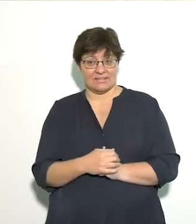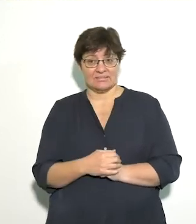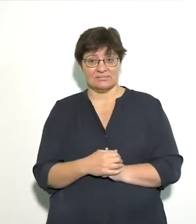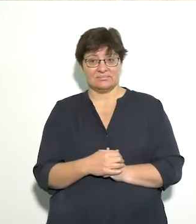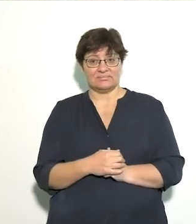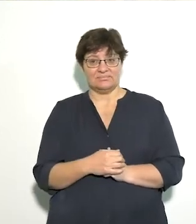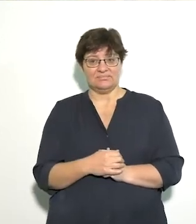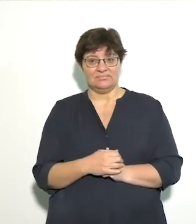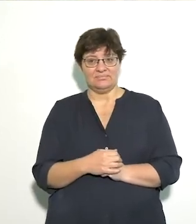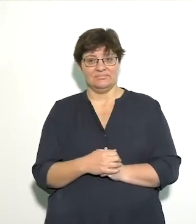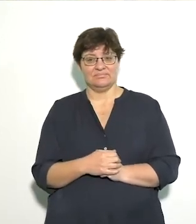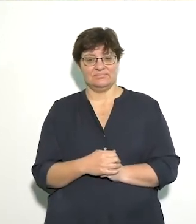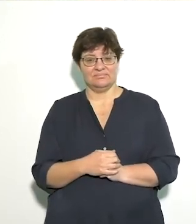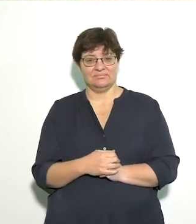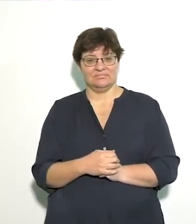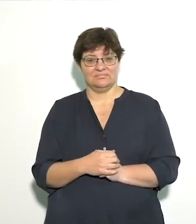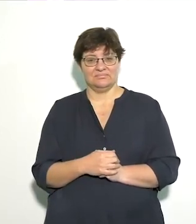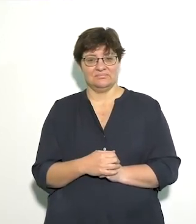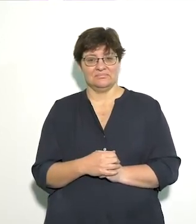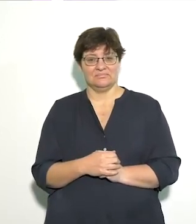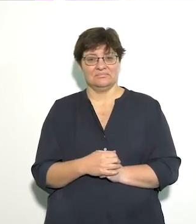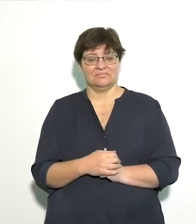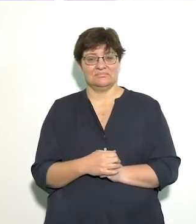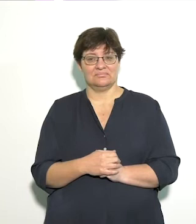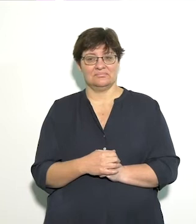it is over there. I did some